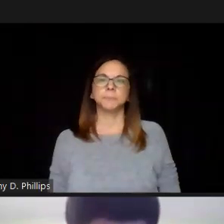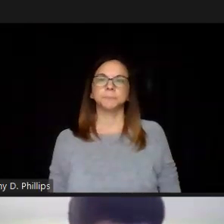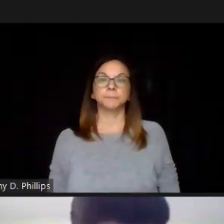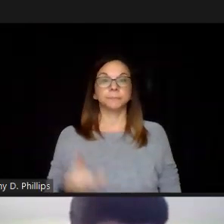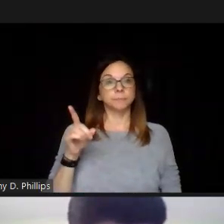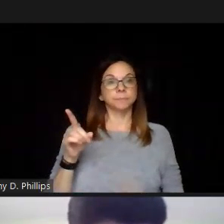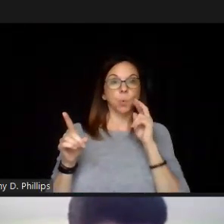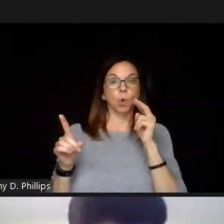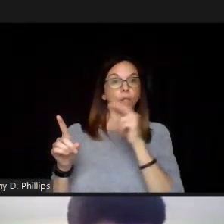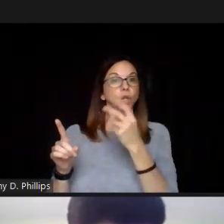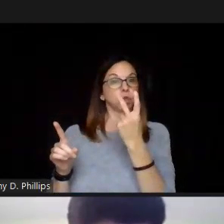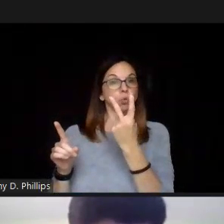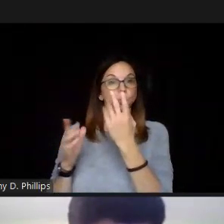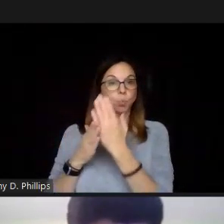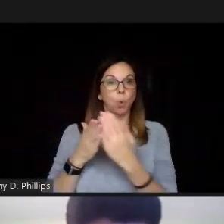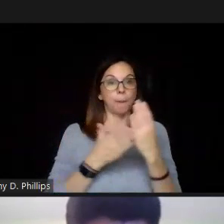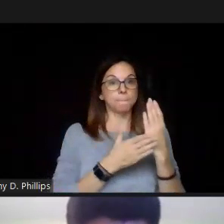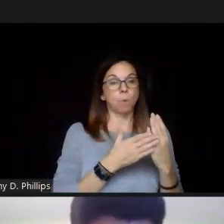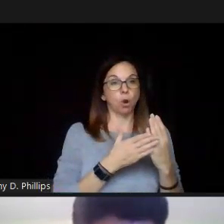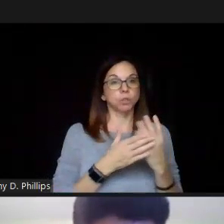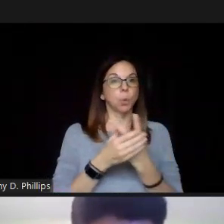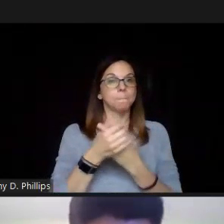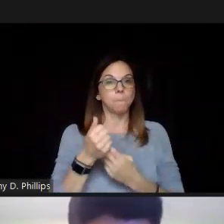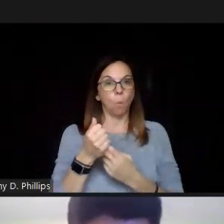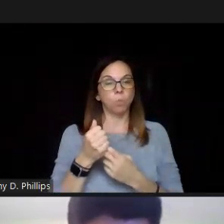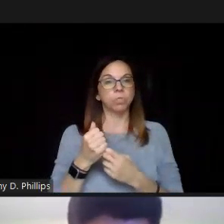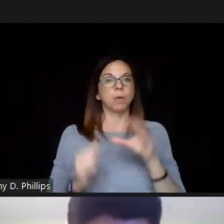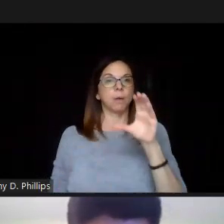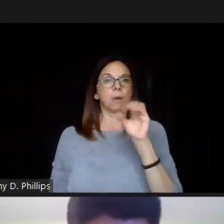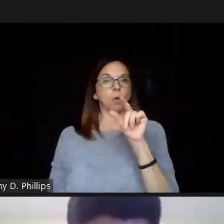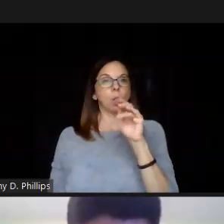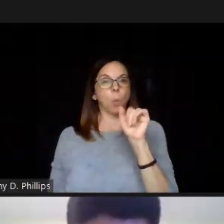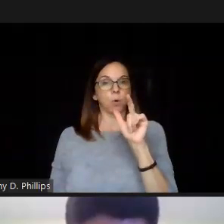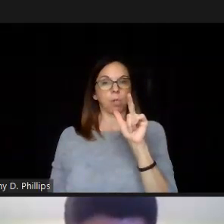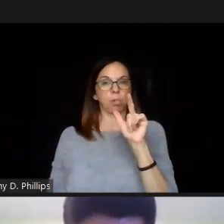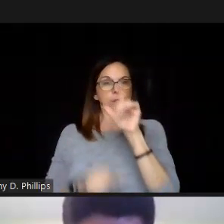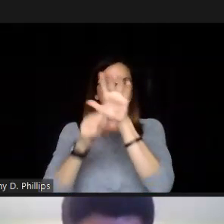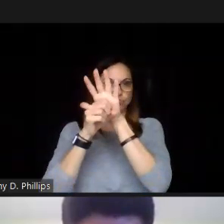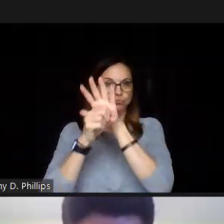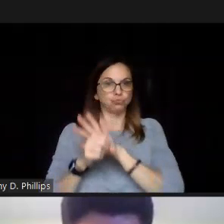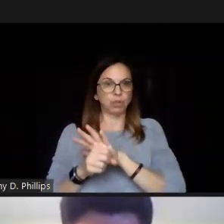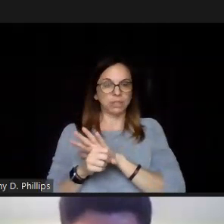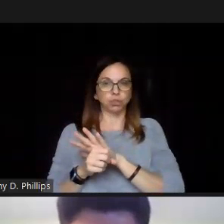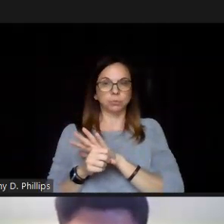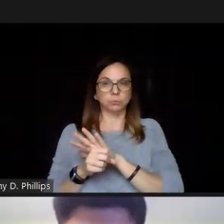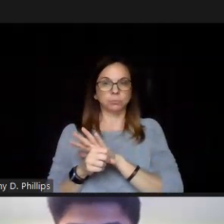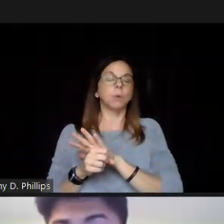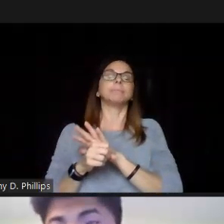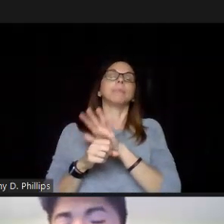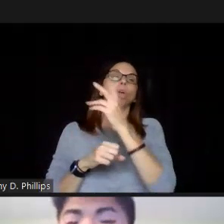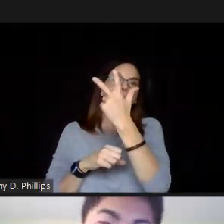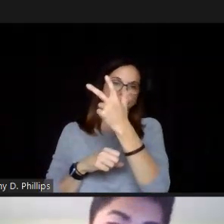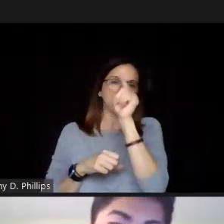We're going to look at two aspects in both colonial regions, or two aspects in all